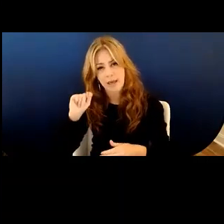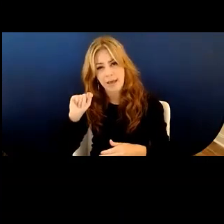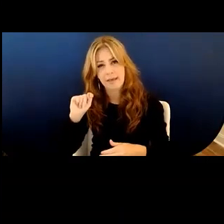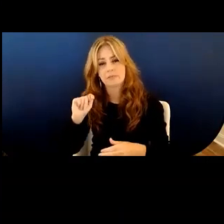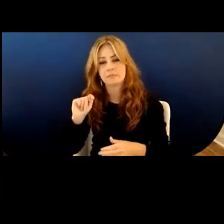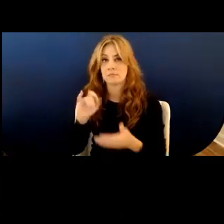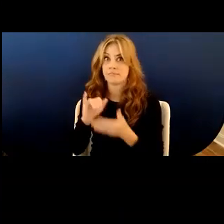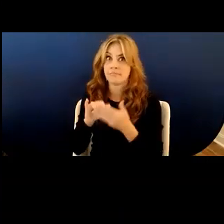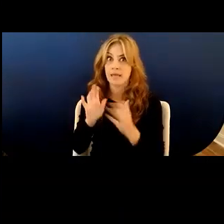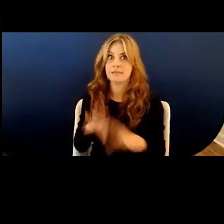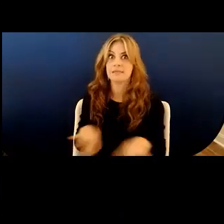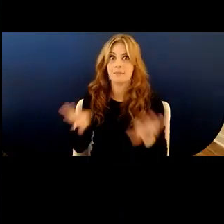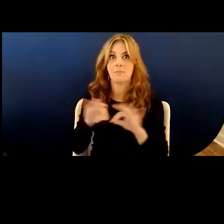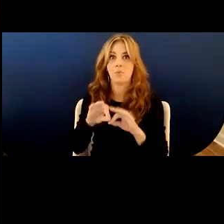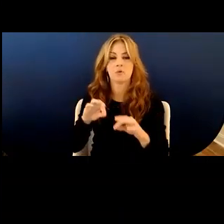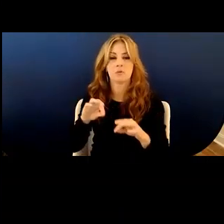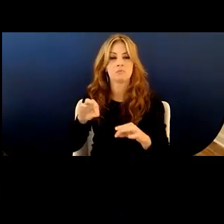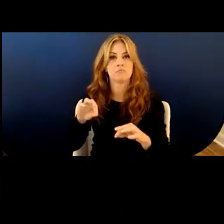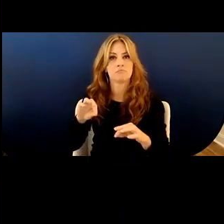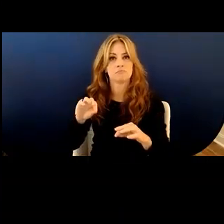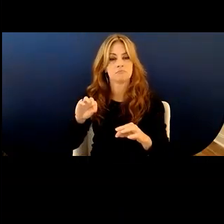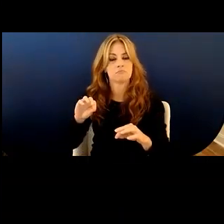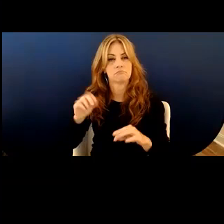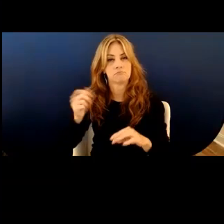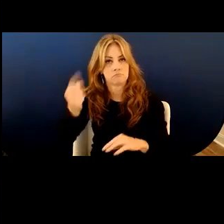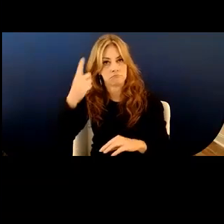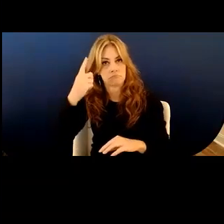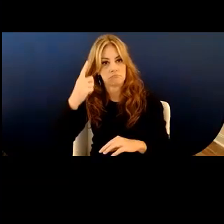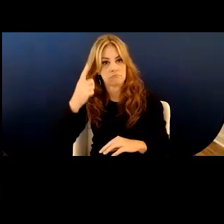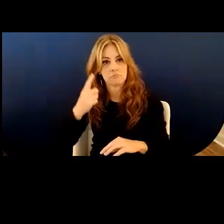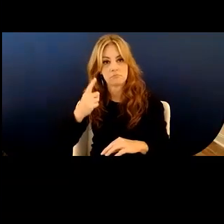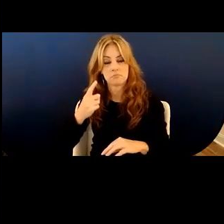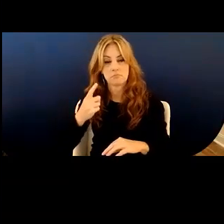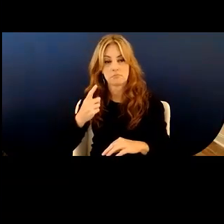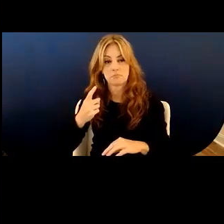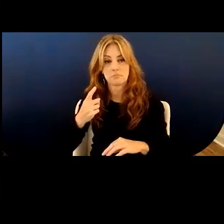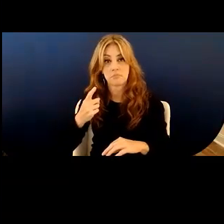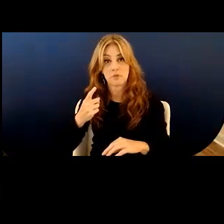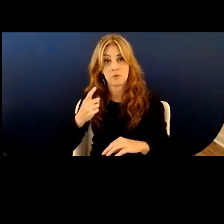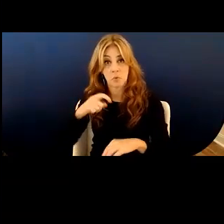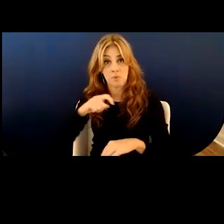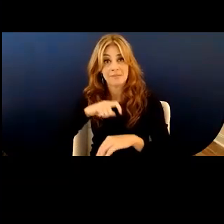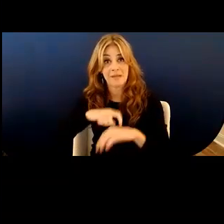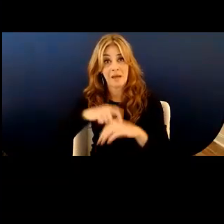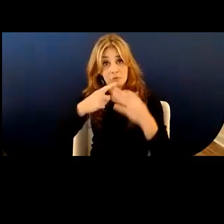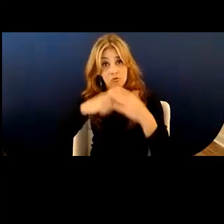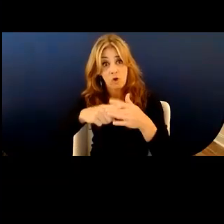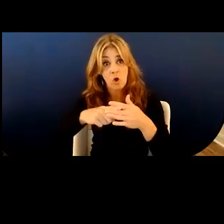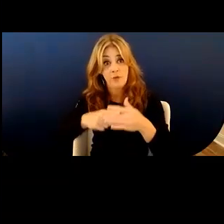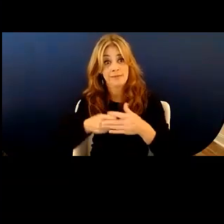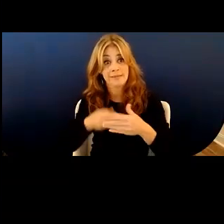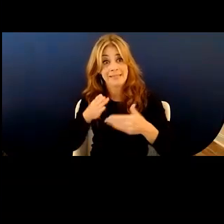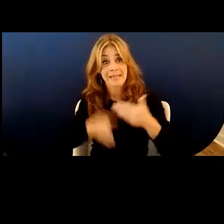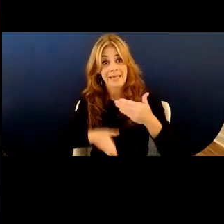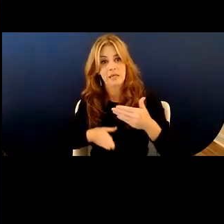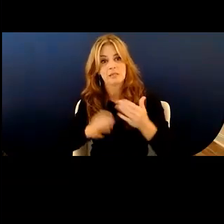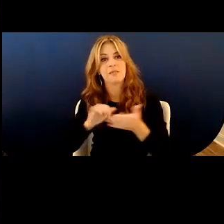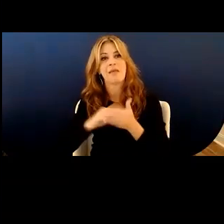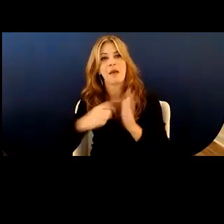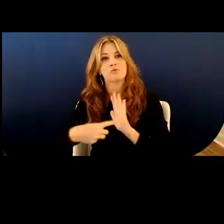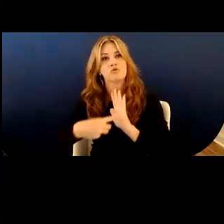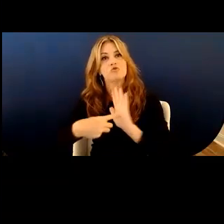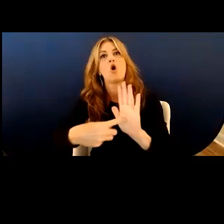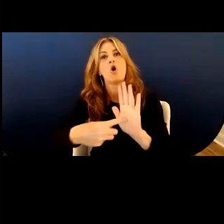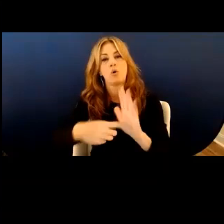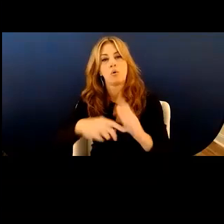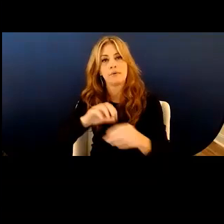important to understand that the times that you put in here are the times that will be displayed on the